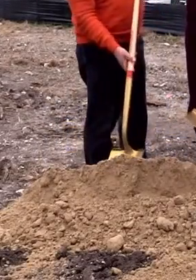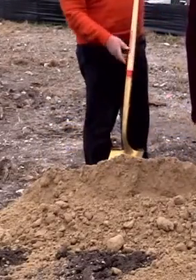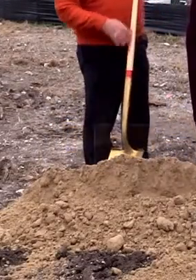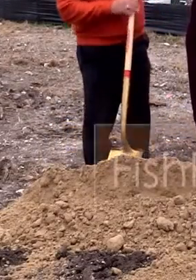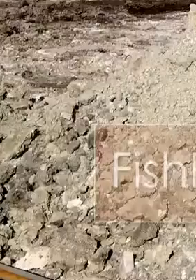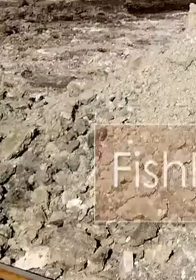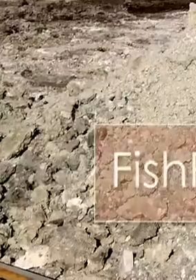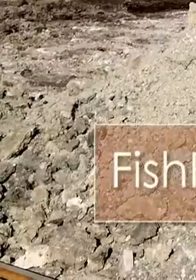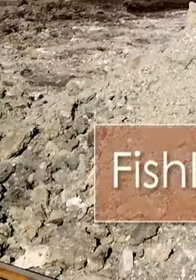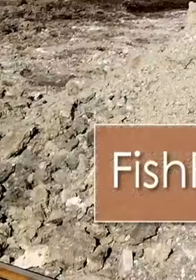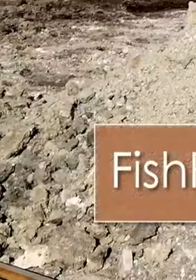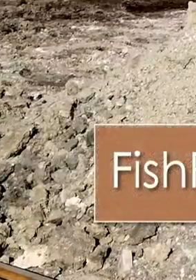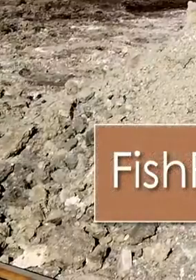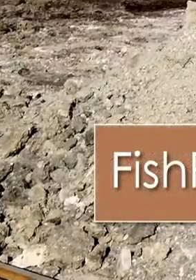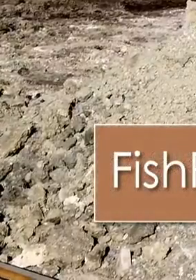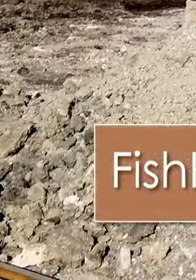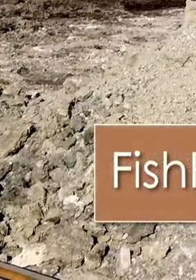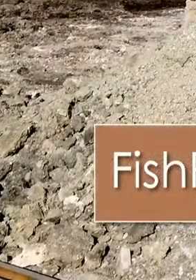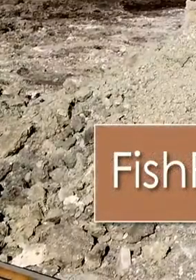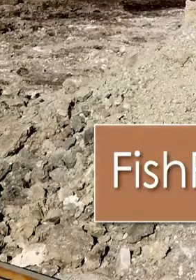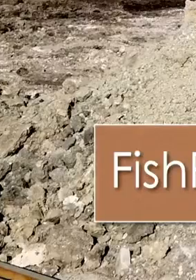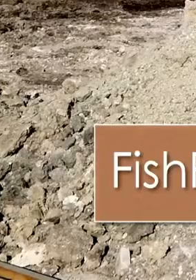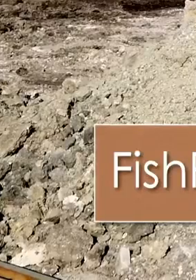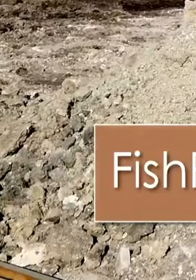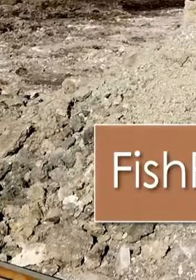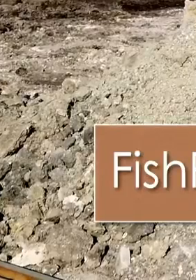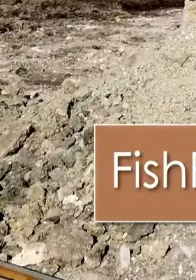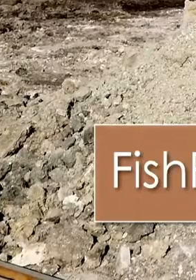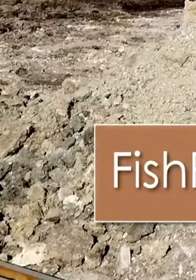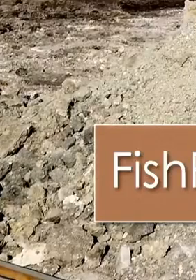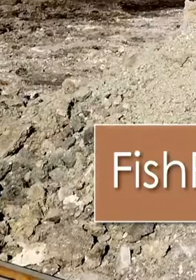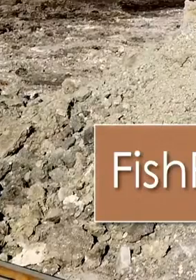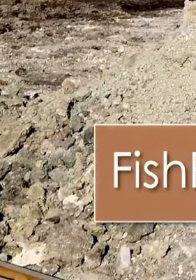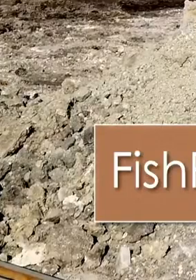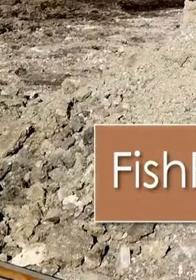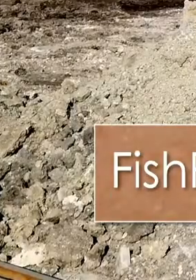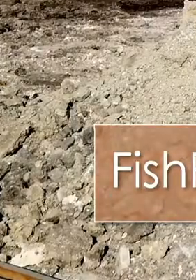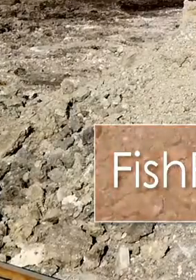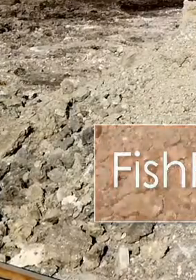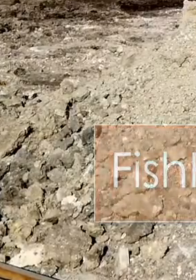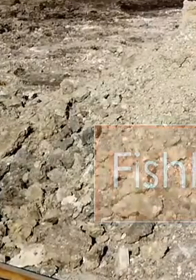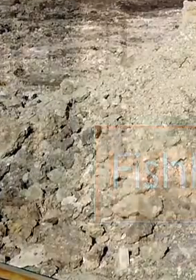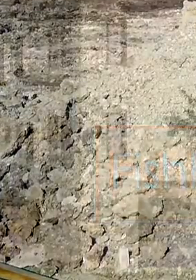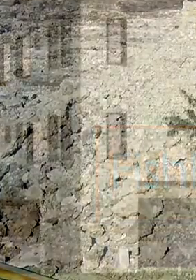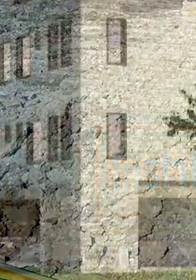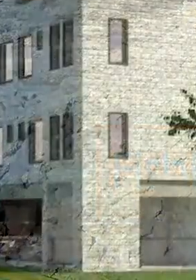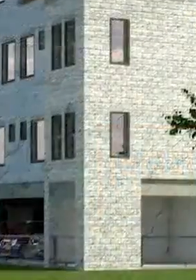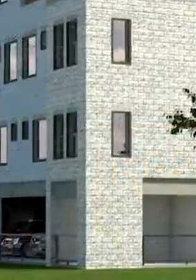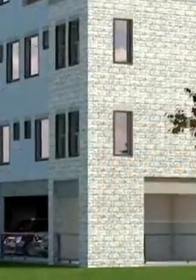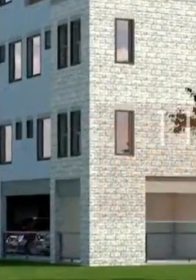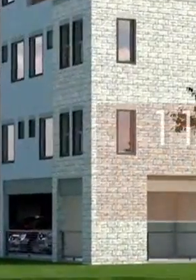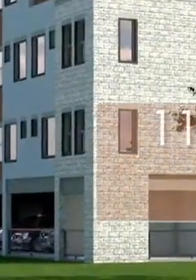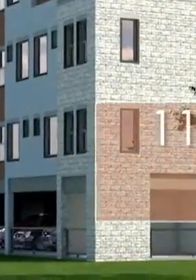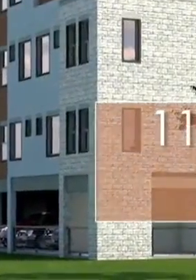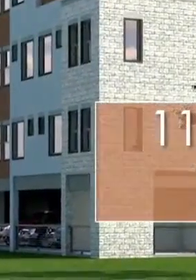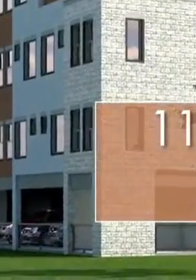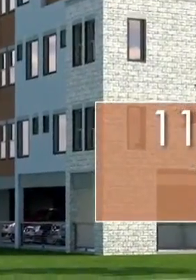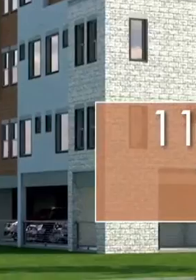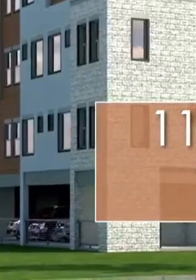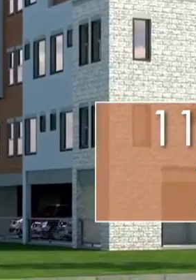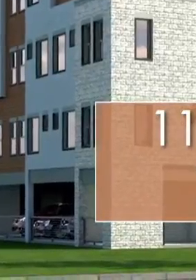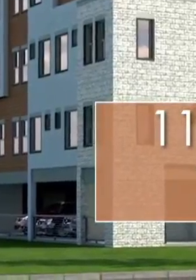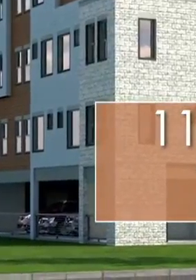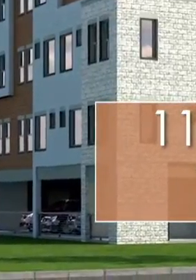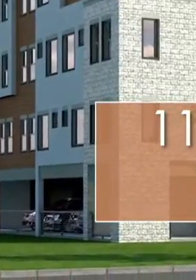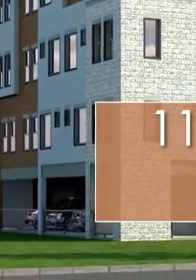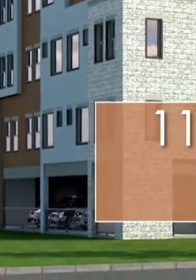apartment complex, Fish Pond at Corpus Christi, for current and future Seagull Villa tenants. The new $19 million senior